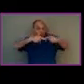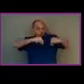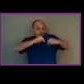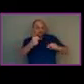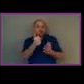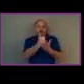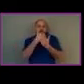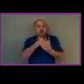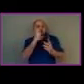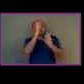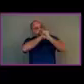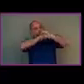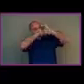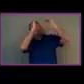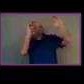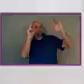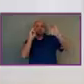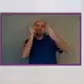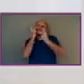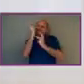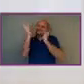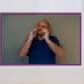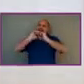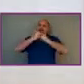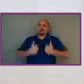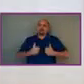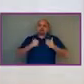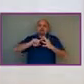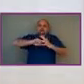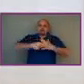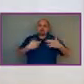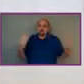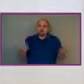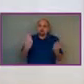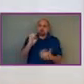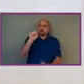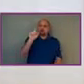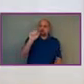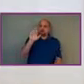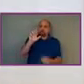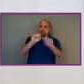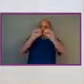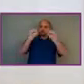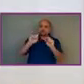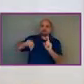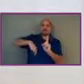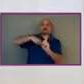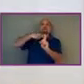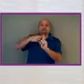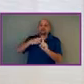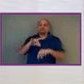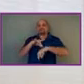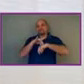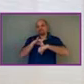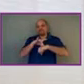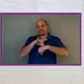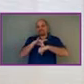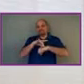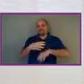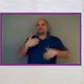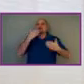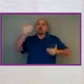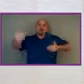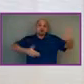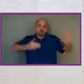system and even how life began on Earth. So what's next? Hello and welcome to another virtual episode of